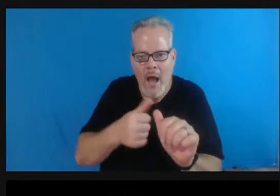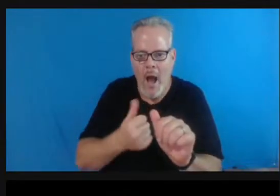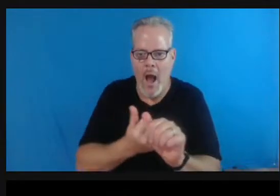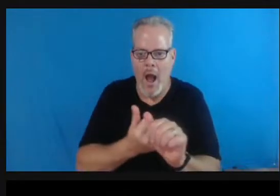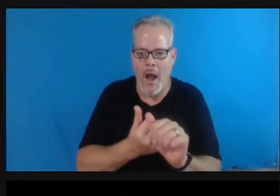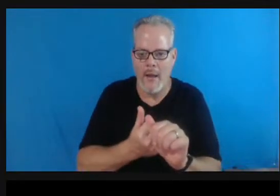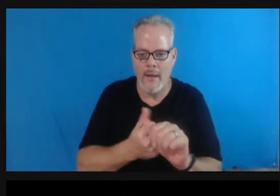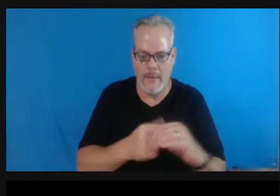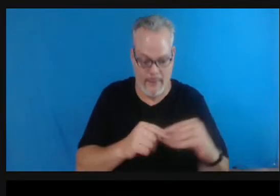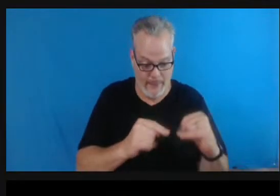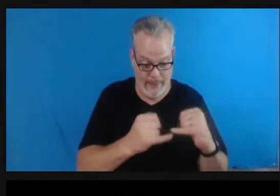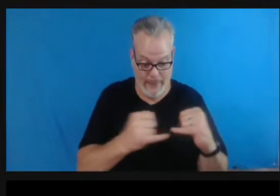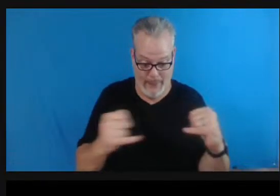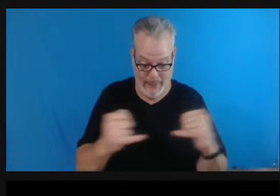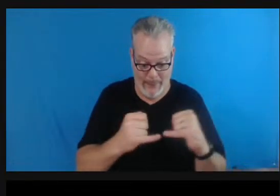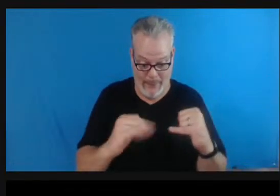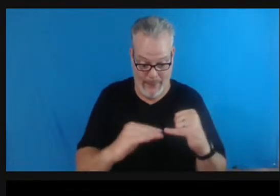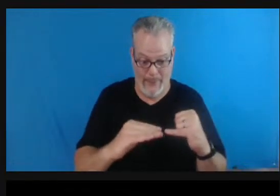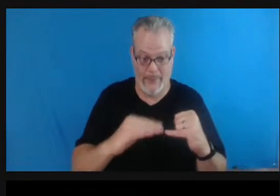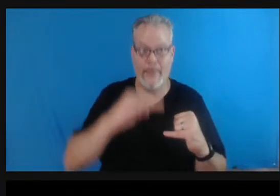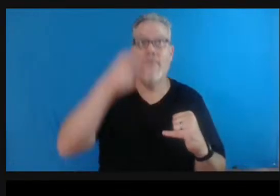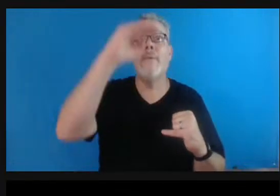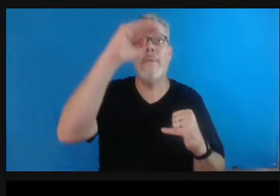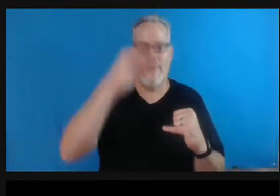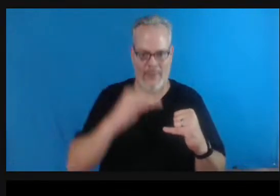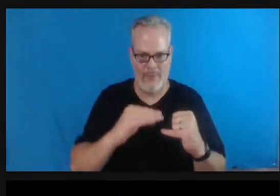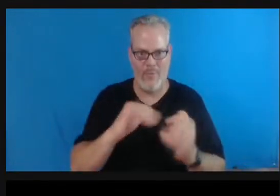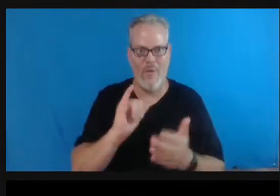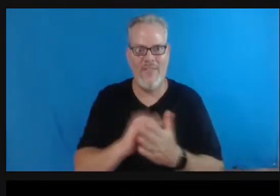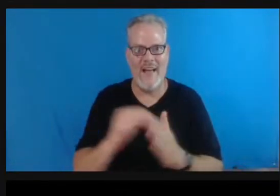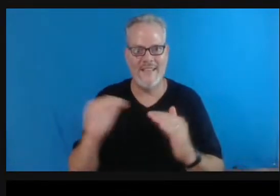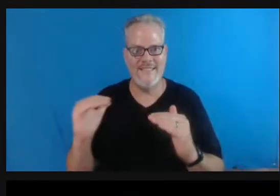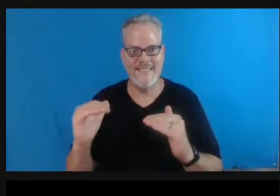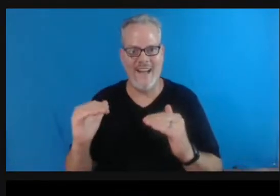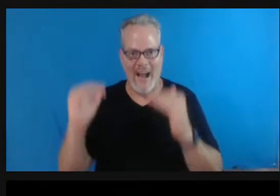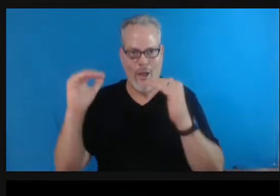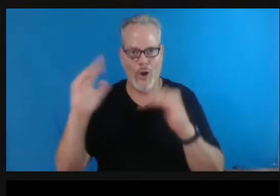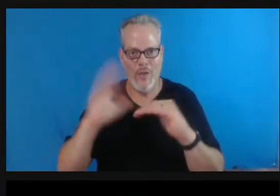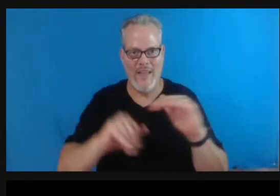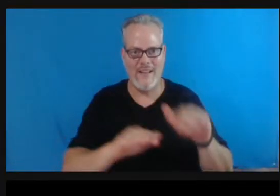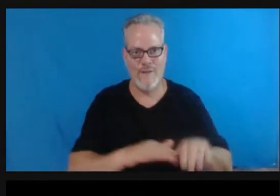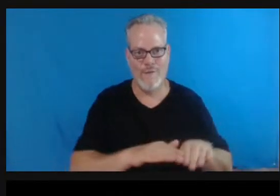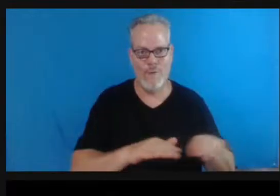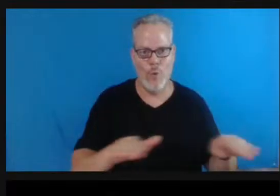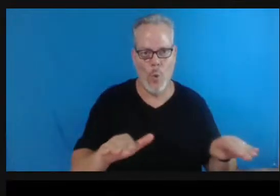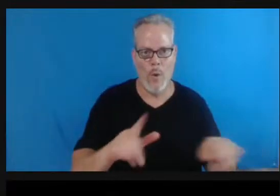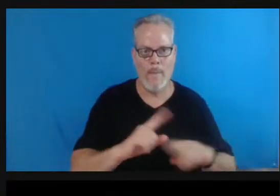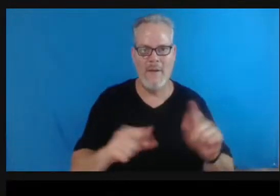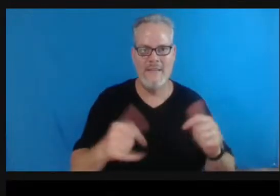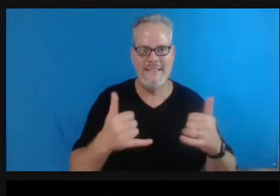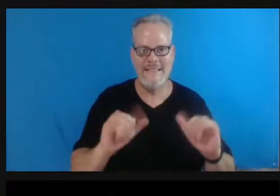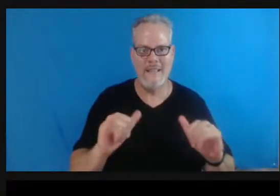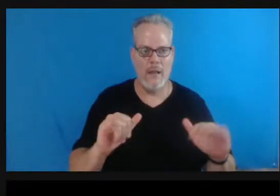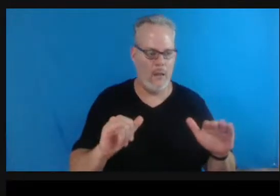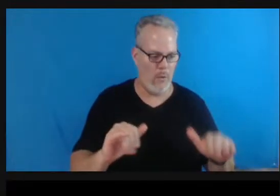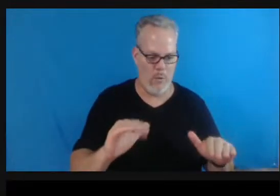there, and you're measuring how high it is from there, right? So this is obviously higher than down here, but it's lower than up here.